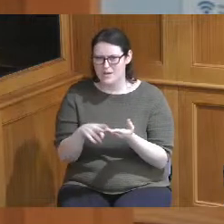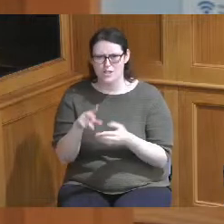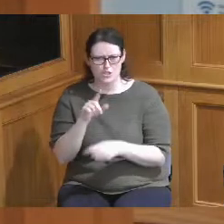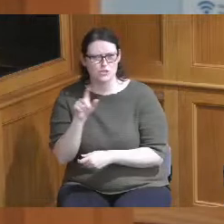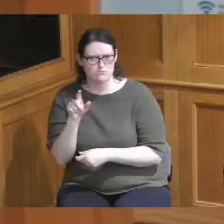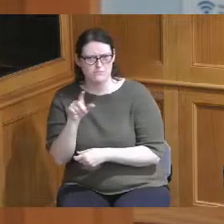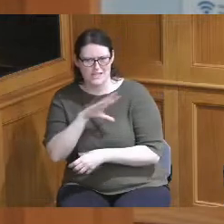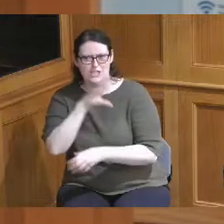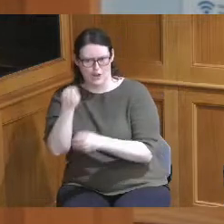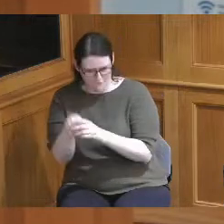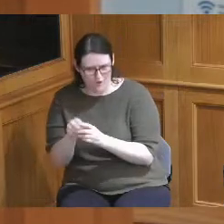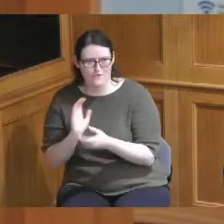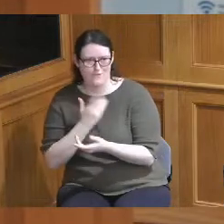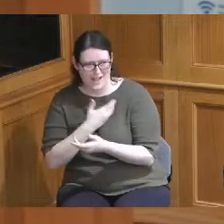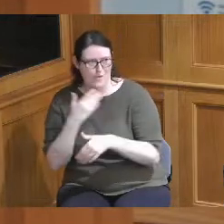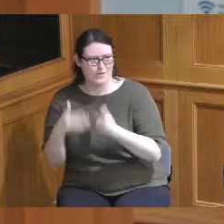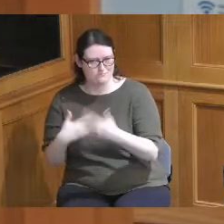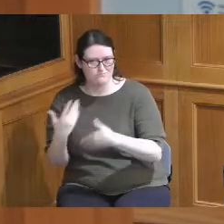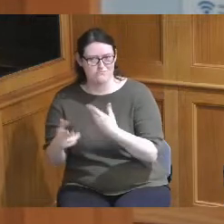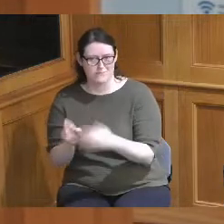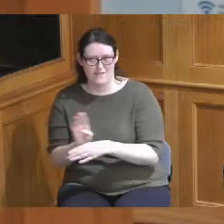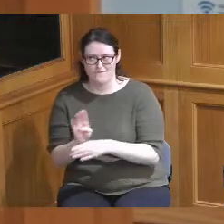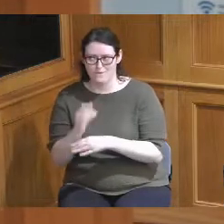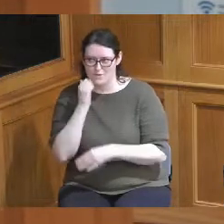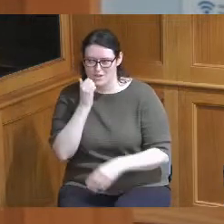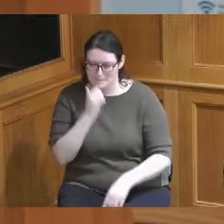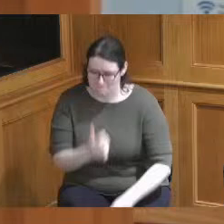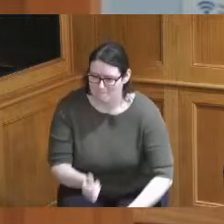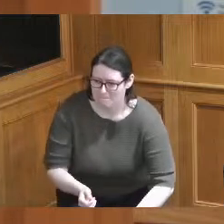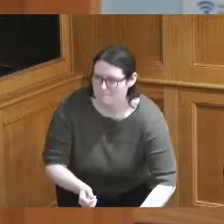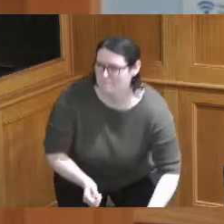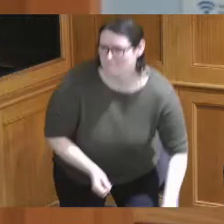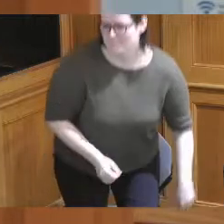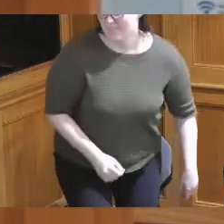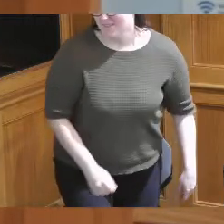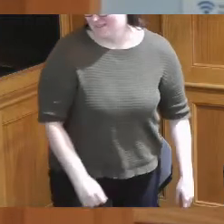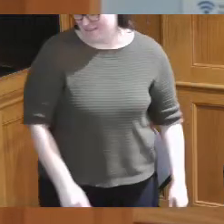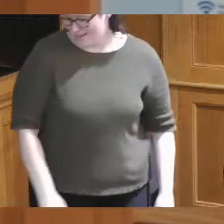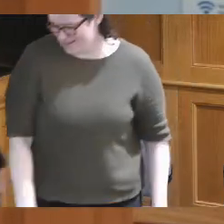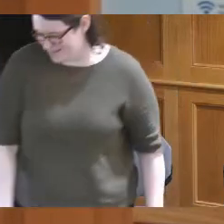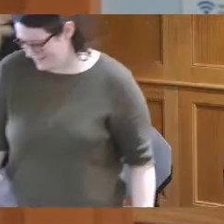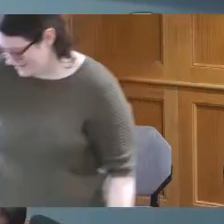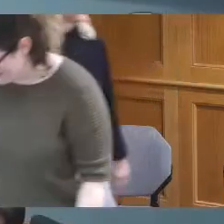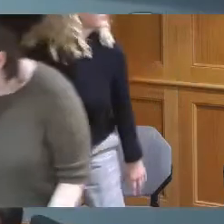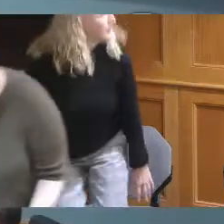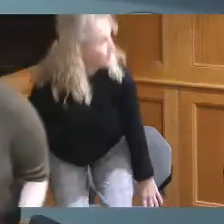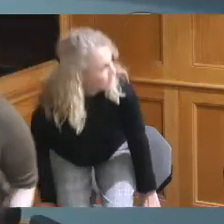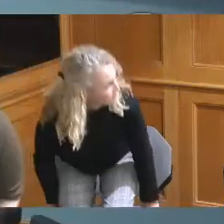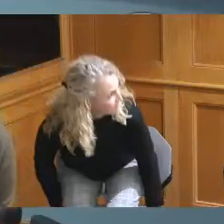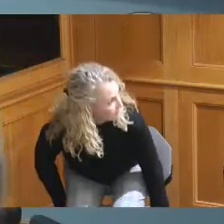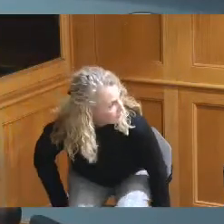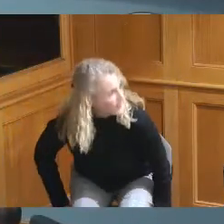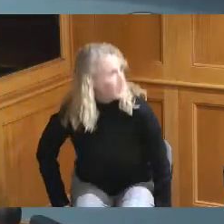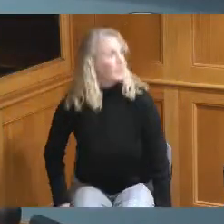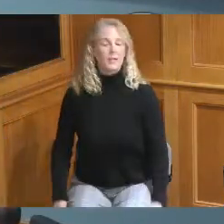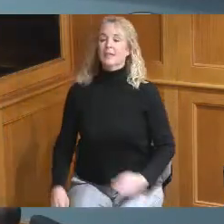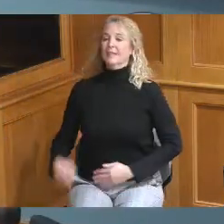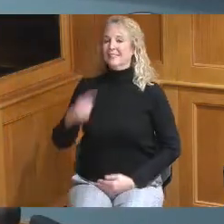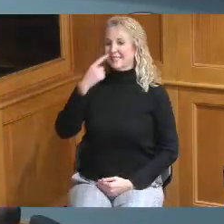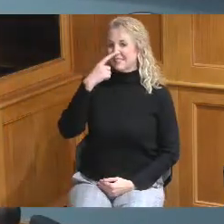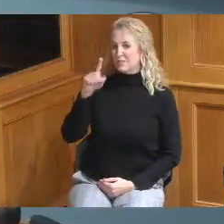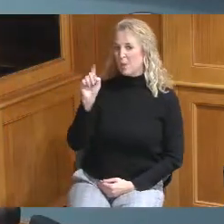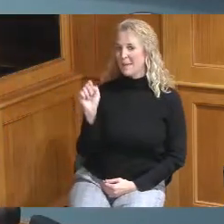of how we do business every day. So I hope that answered your question. That helps, yeah. Thank you. Thanks. Can I ask about